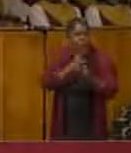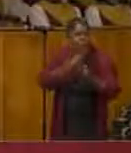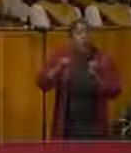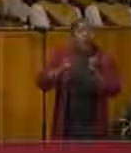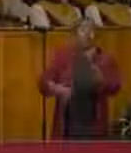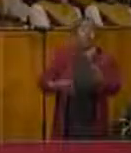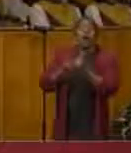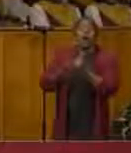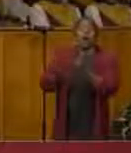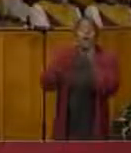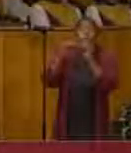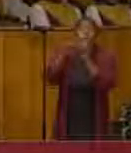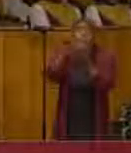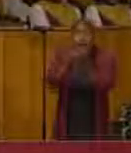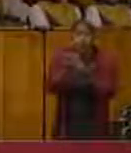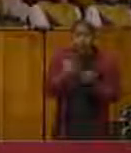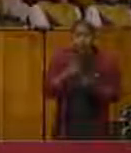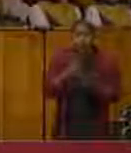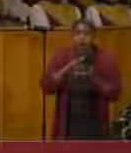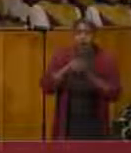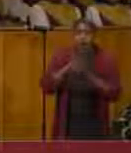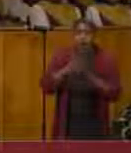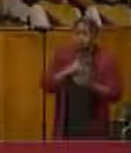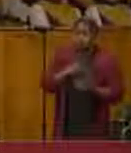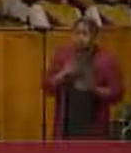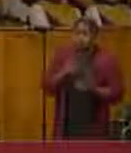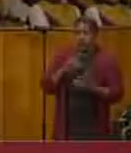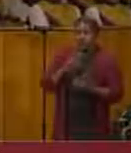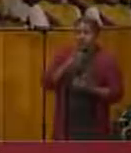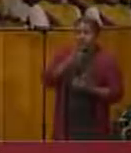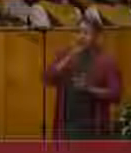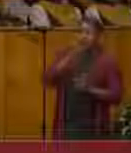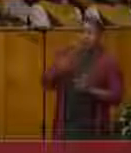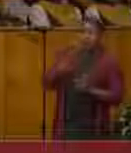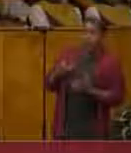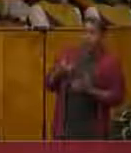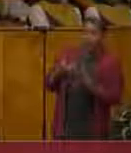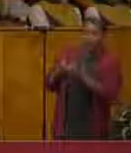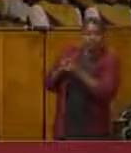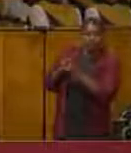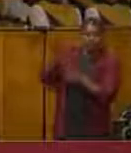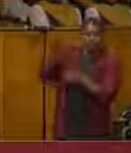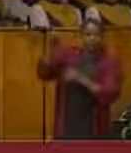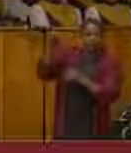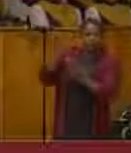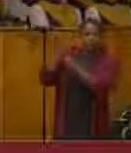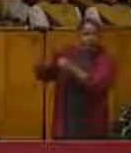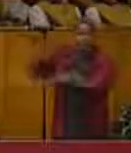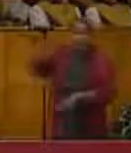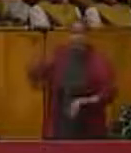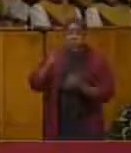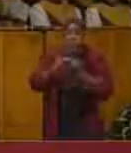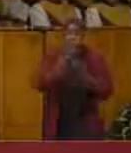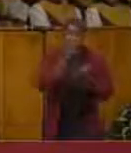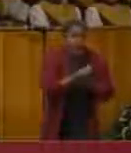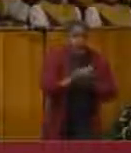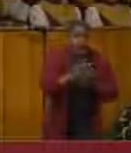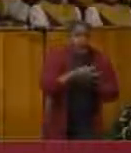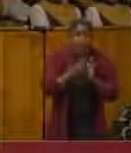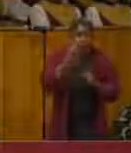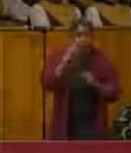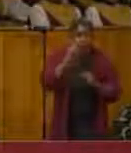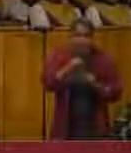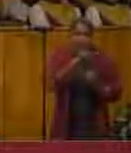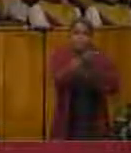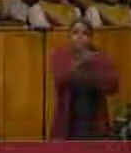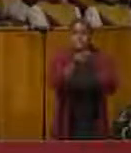more money you have, the less prone you are to trust in God. The more money you have, the more you believe you can buy